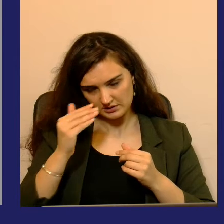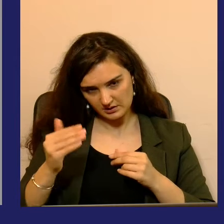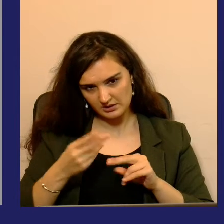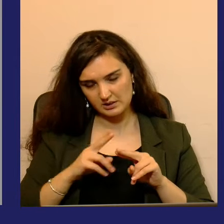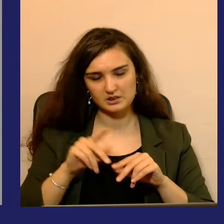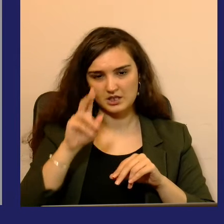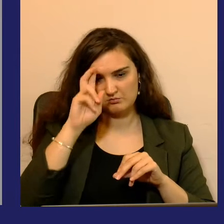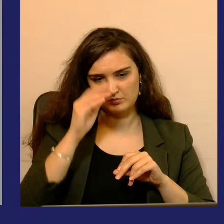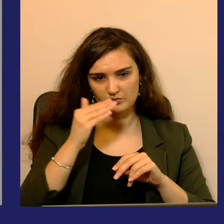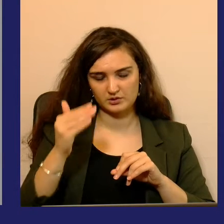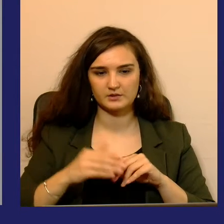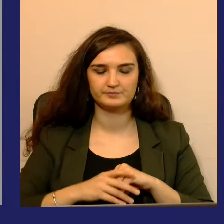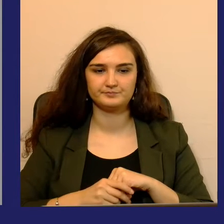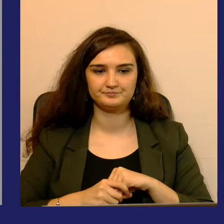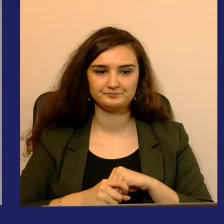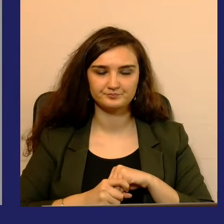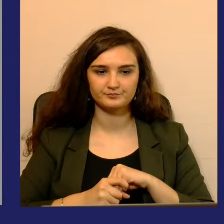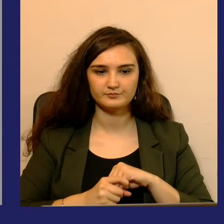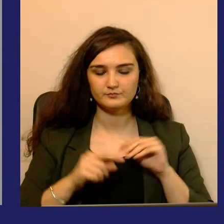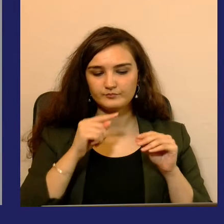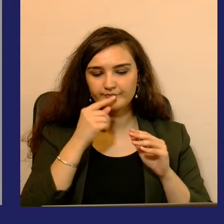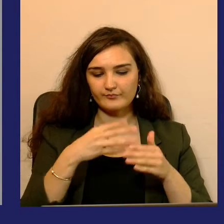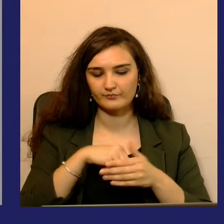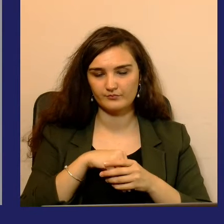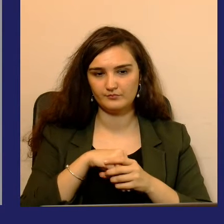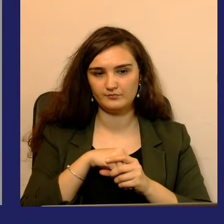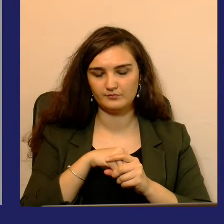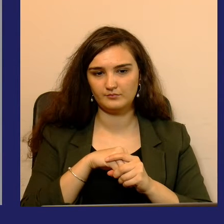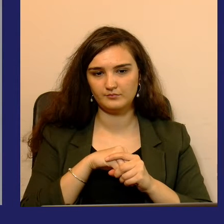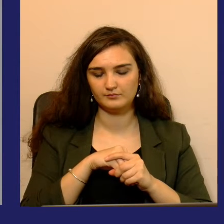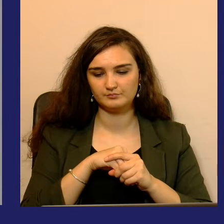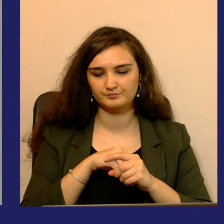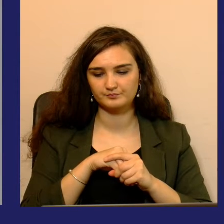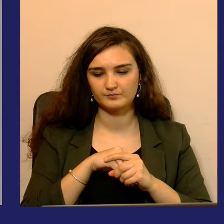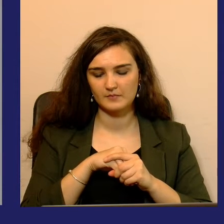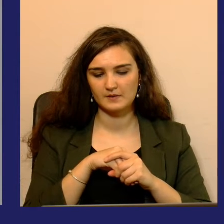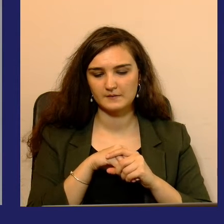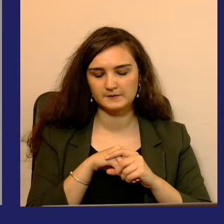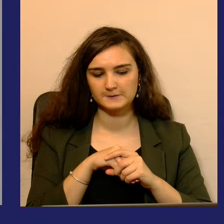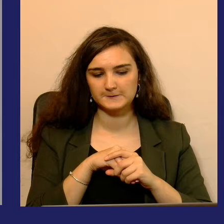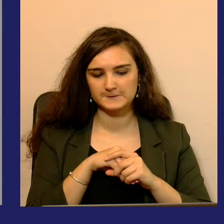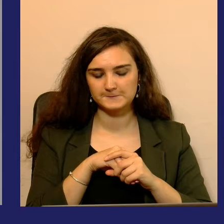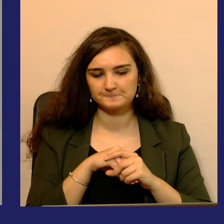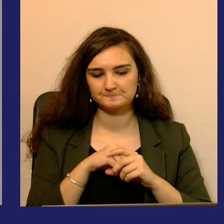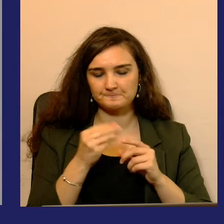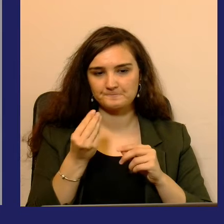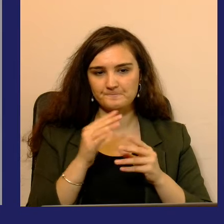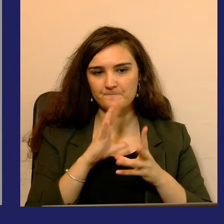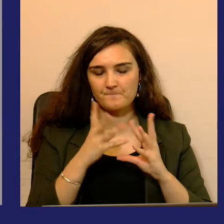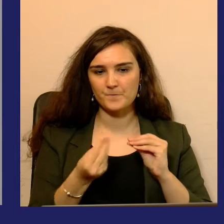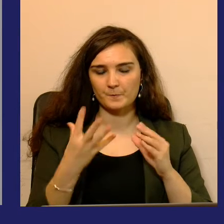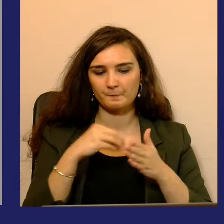are injected into the economy to mitigate the social and economic aspects of the crisis, the risk of abuse